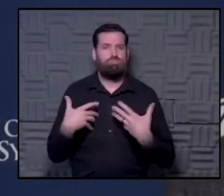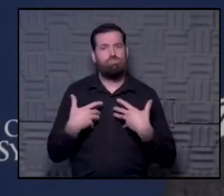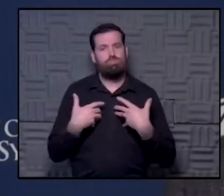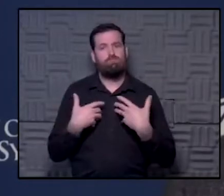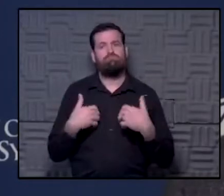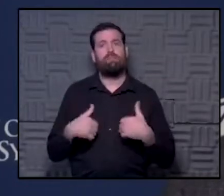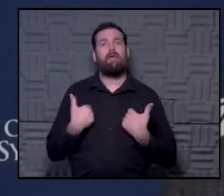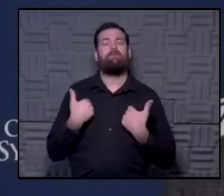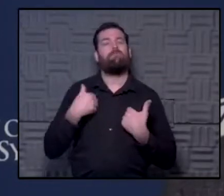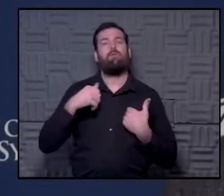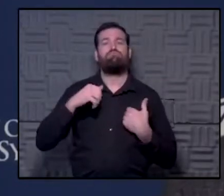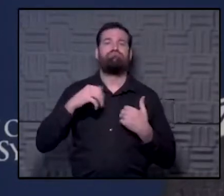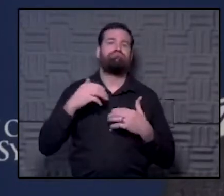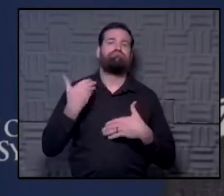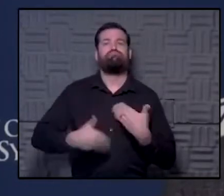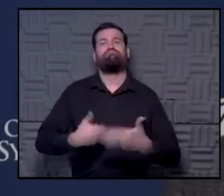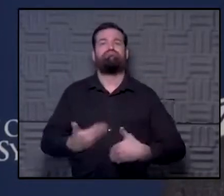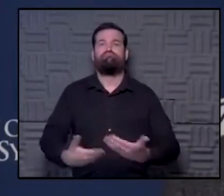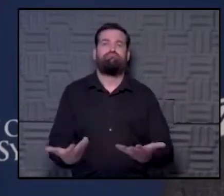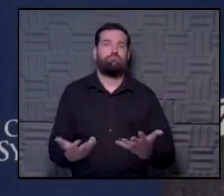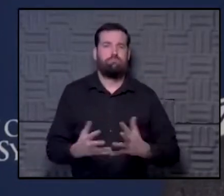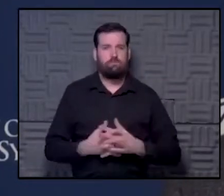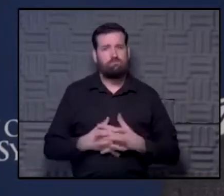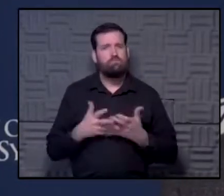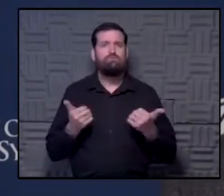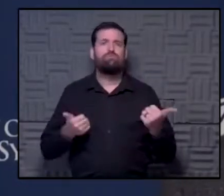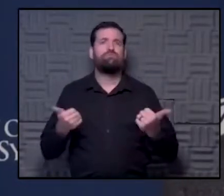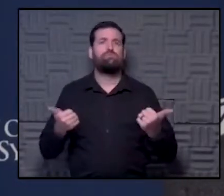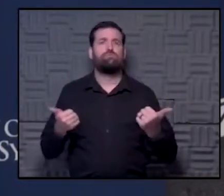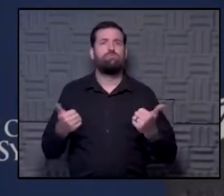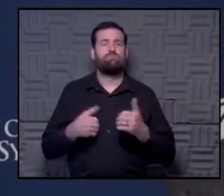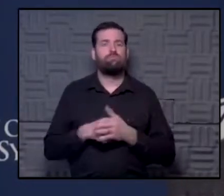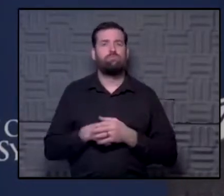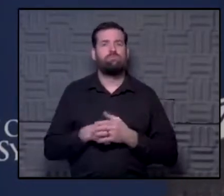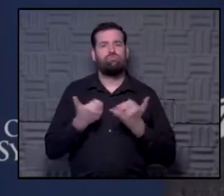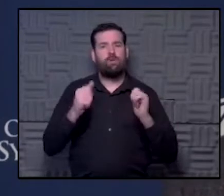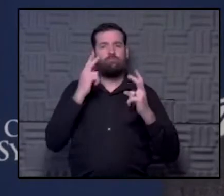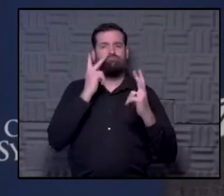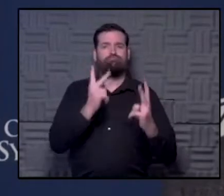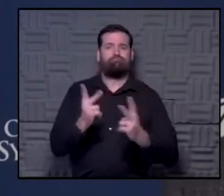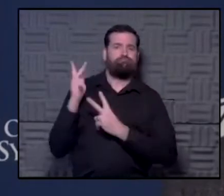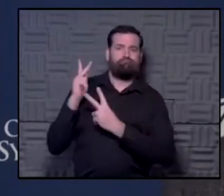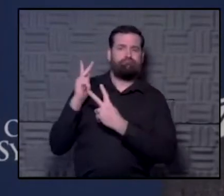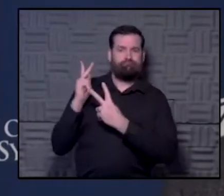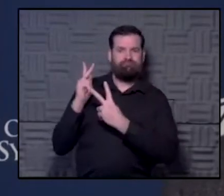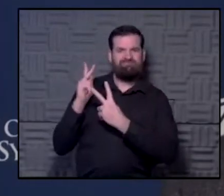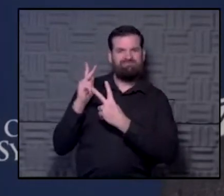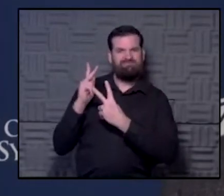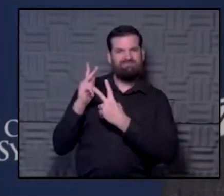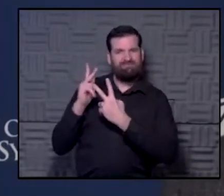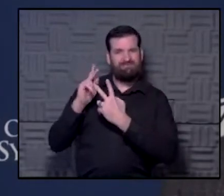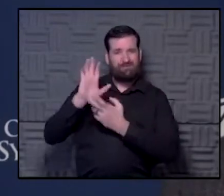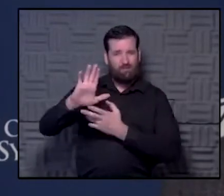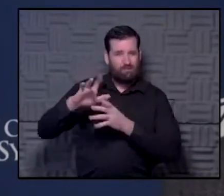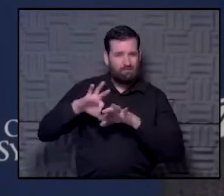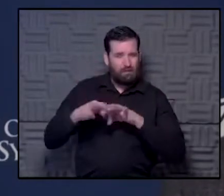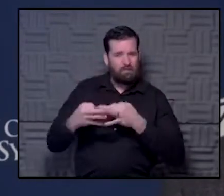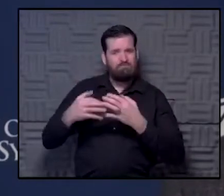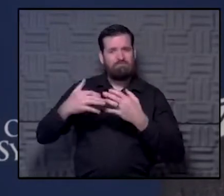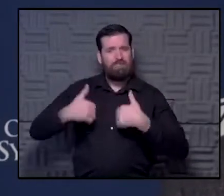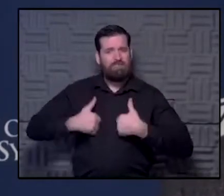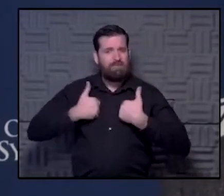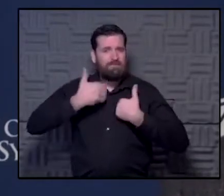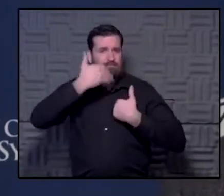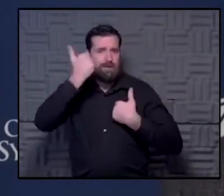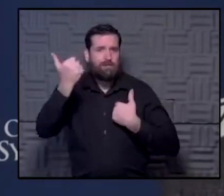you? So I think that memorializing a loved one through living better and living a